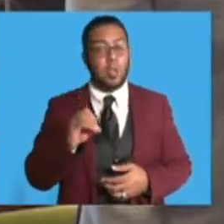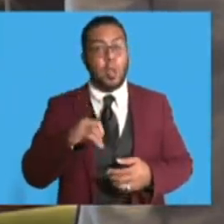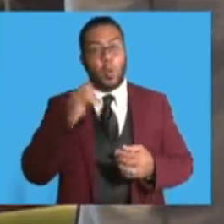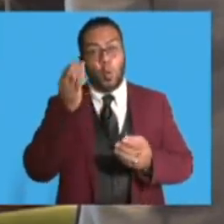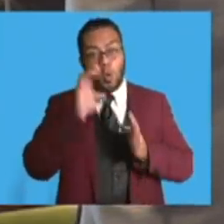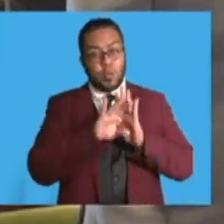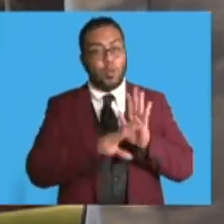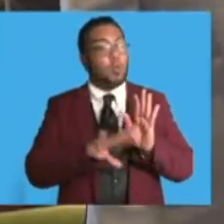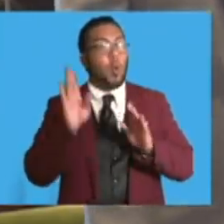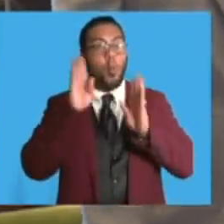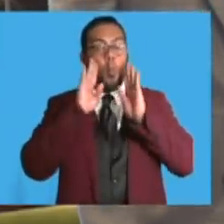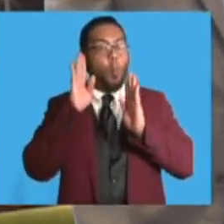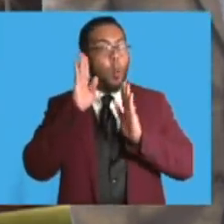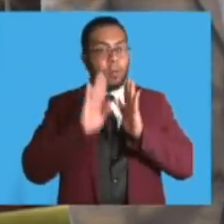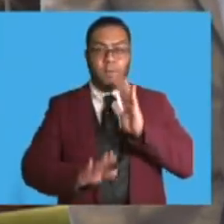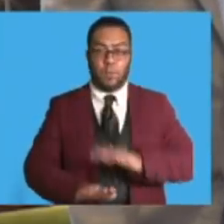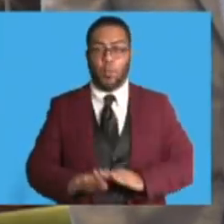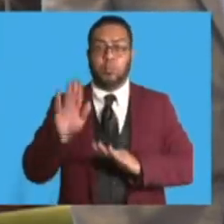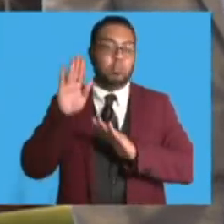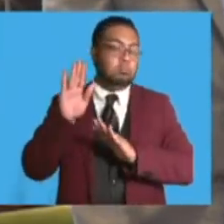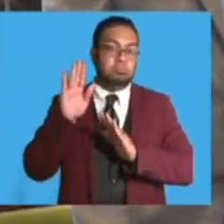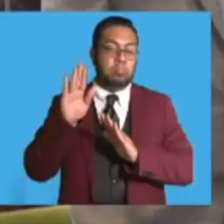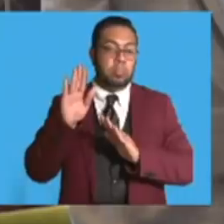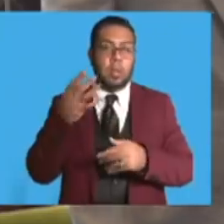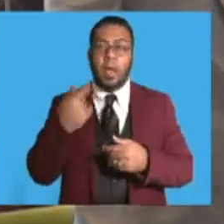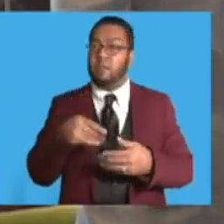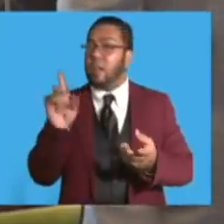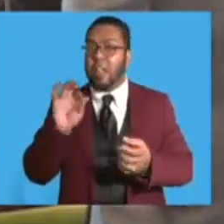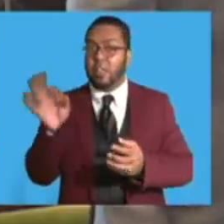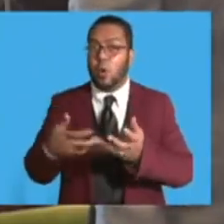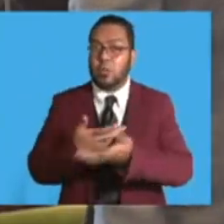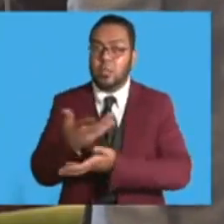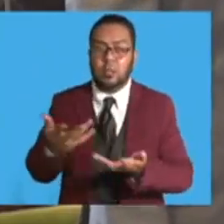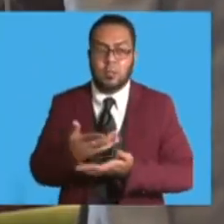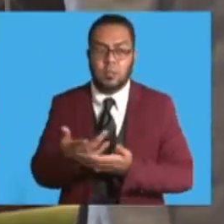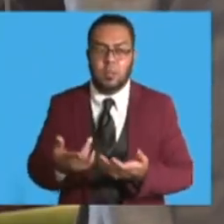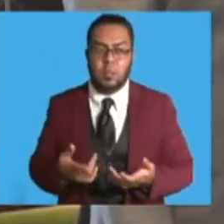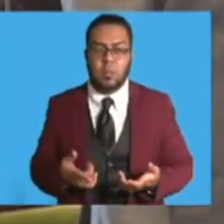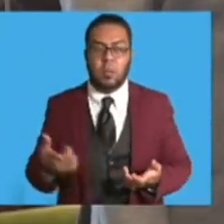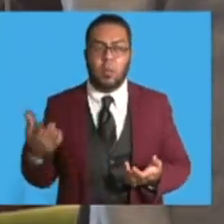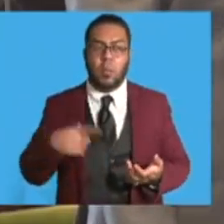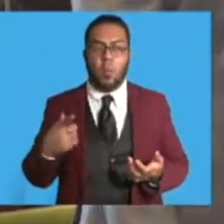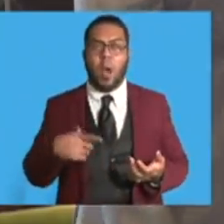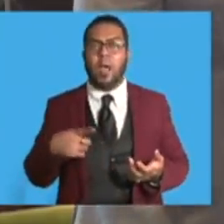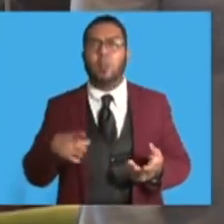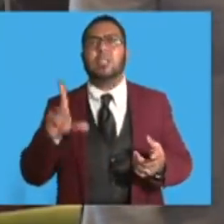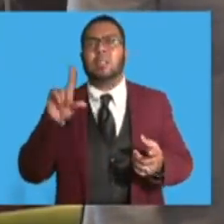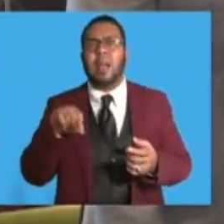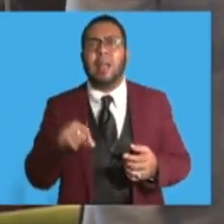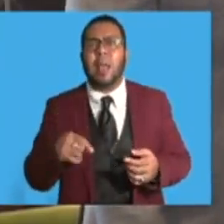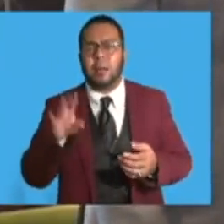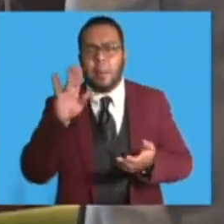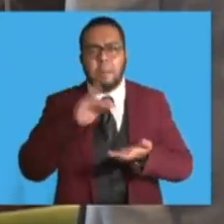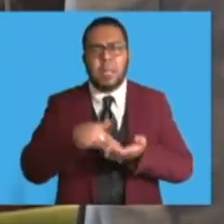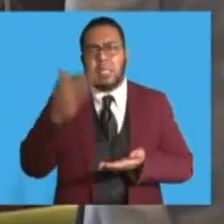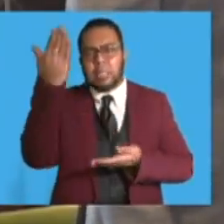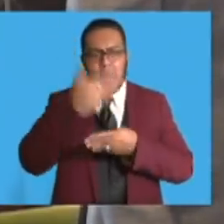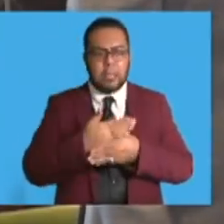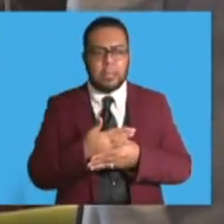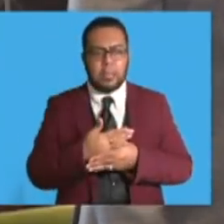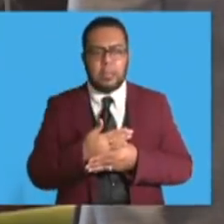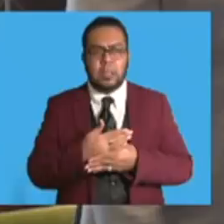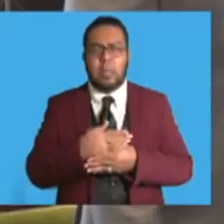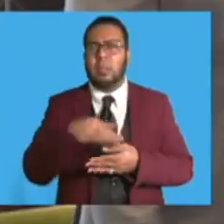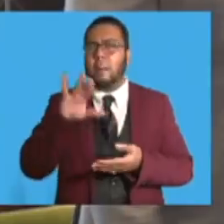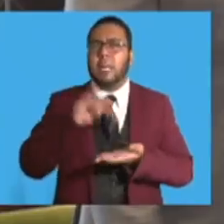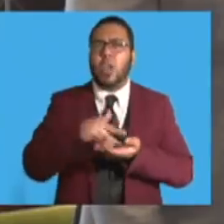wonderful, which we know did not have any consultations, why was it promulgated at midnight, in the middle of the dark of